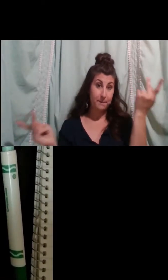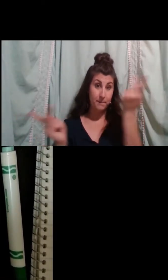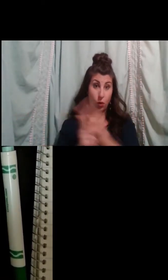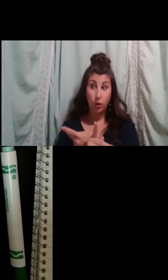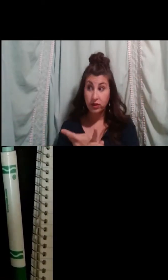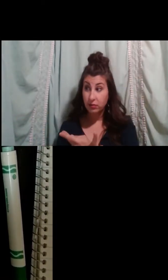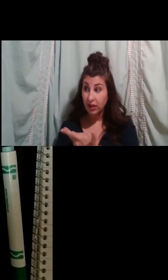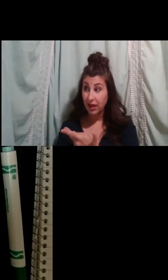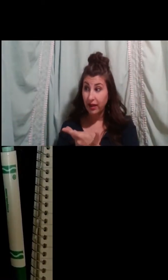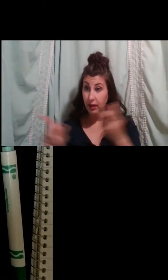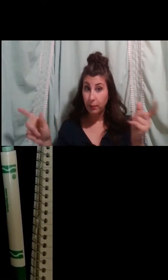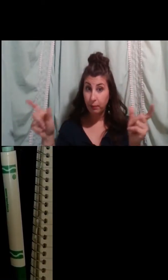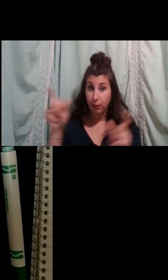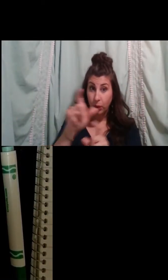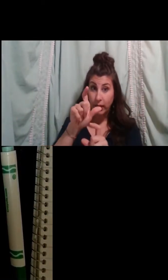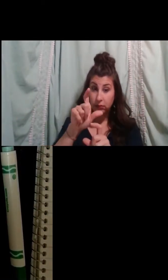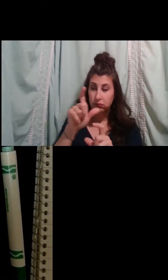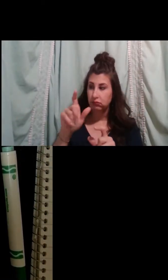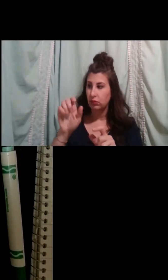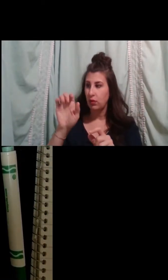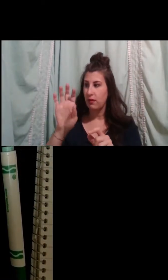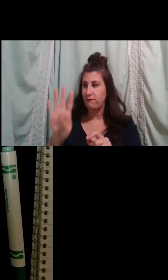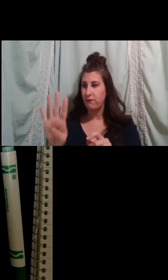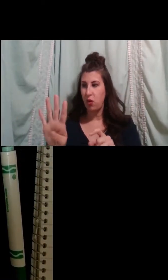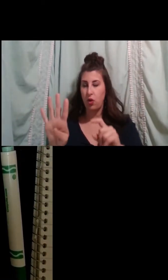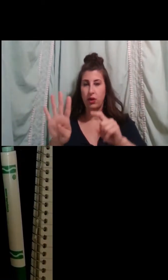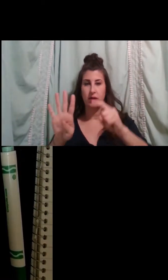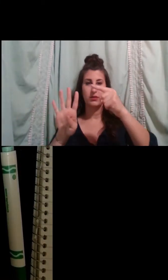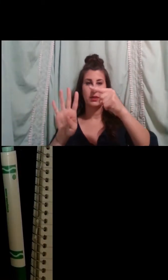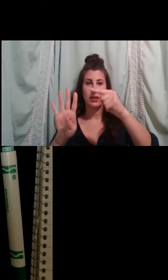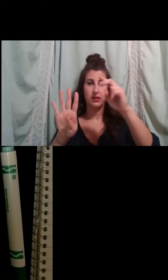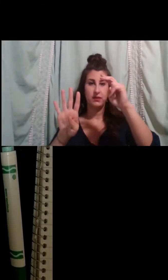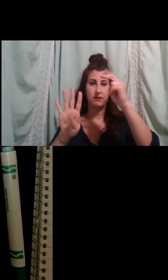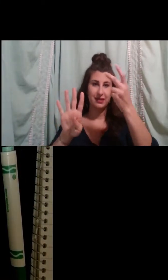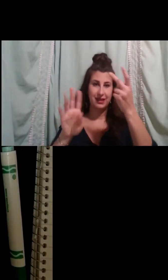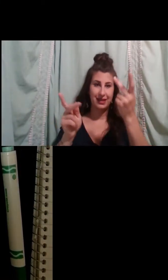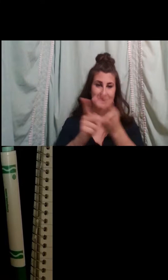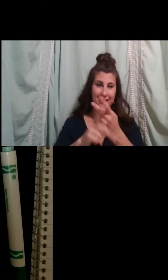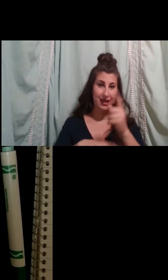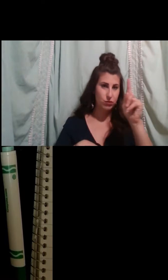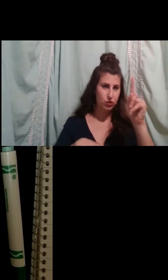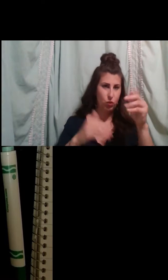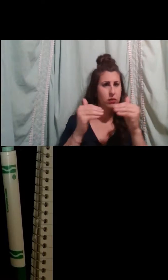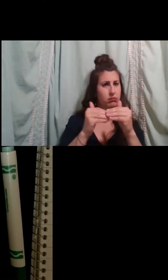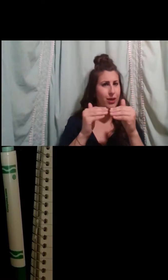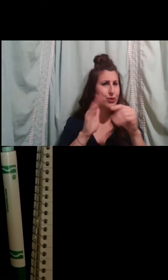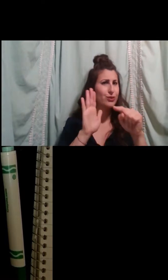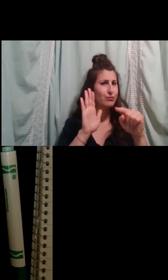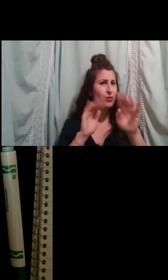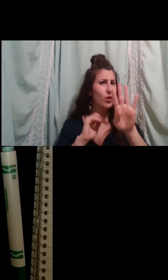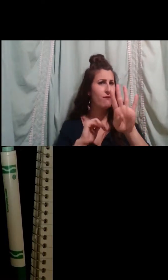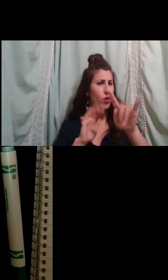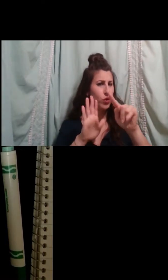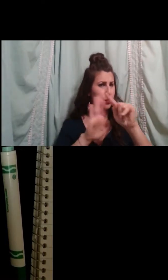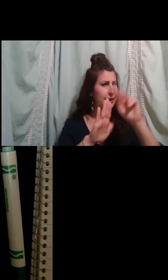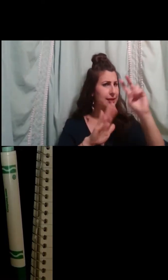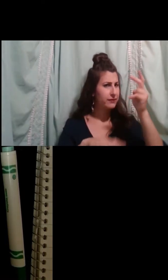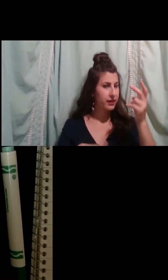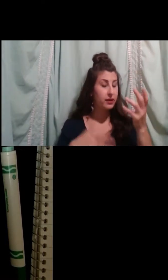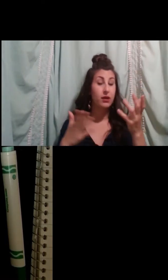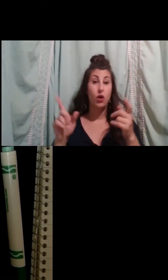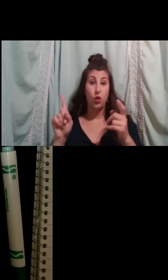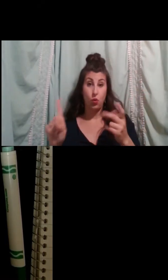I multiply them and put them back, 4 to the negative second times 1 is just 4 to the negative